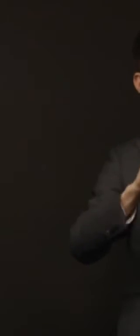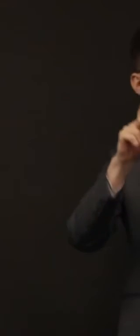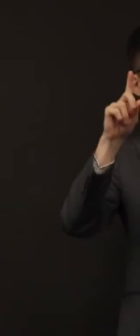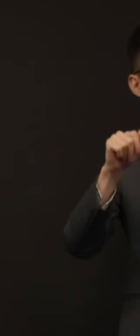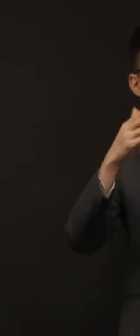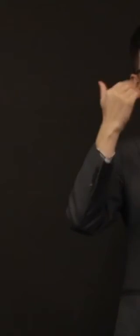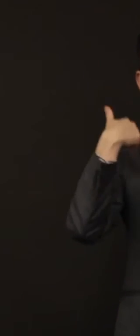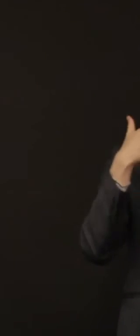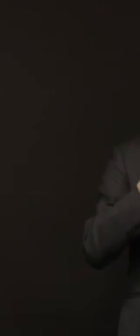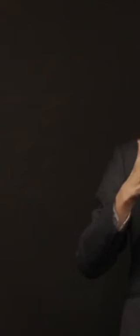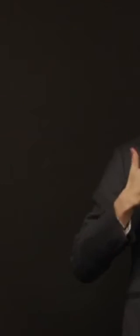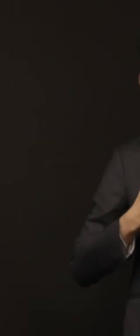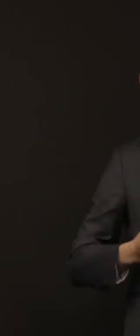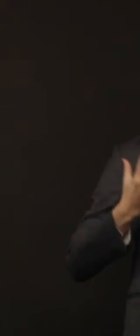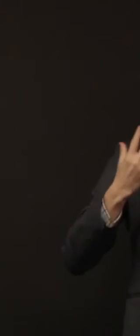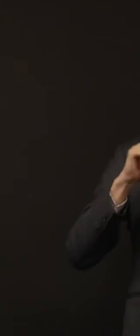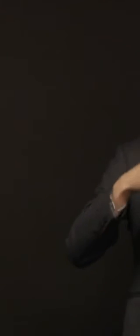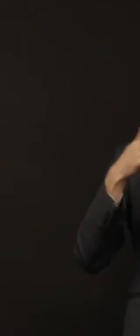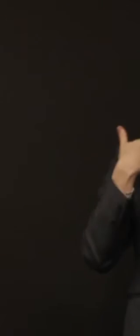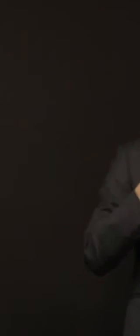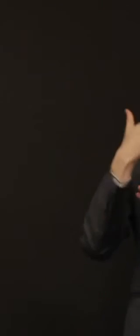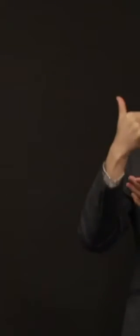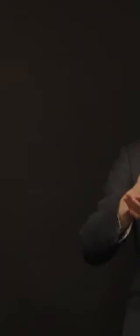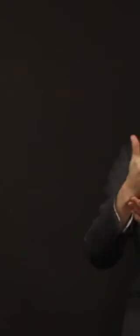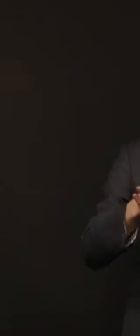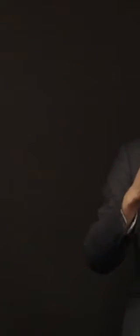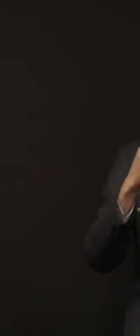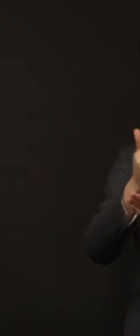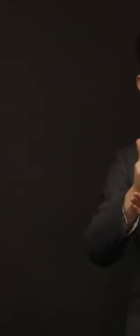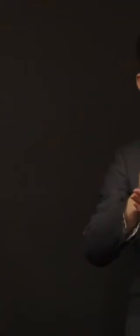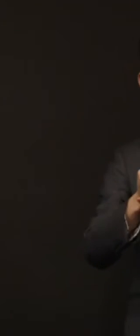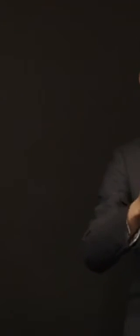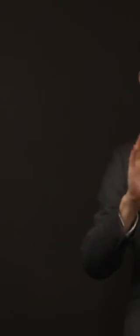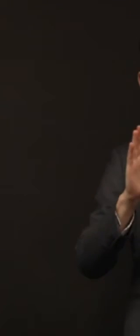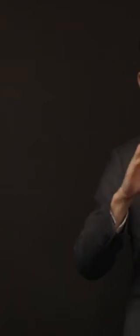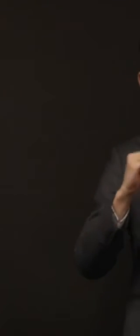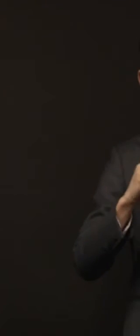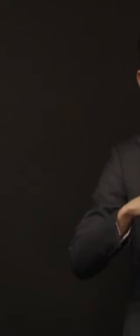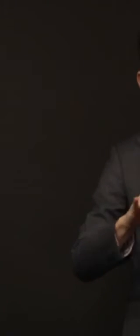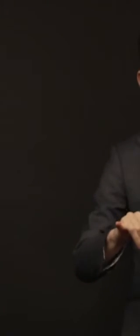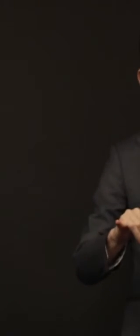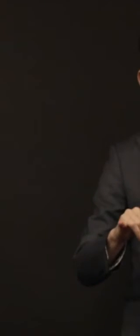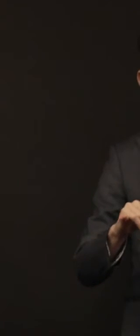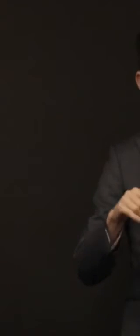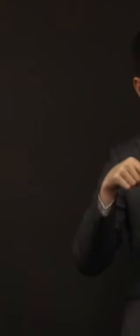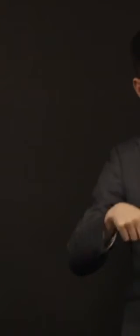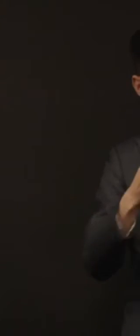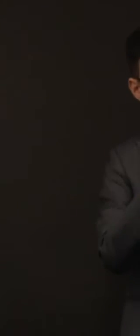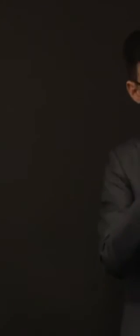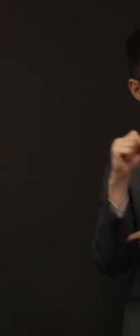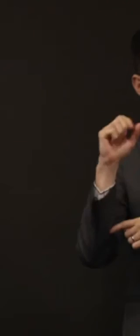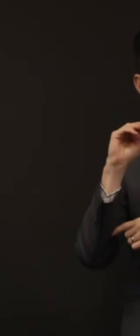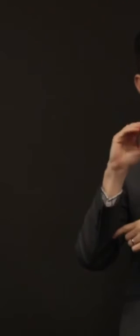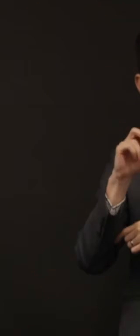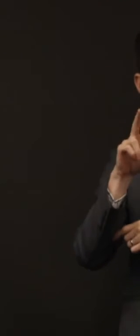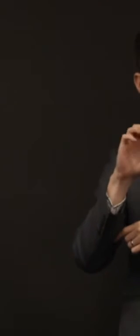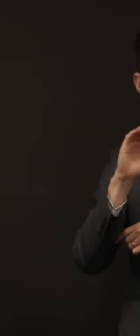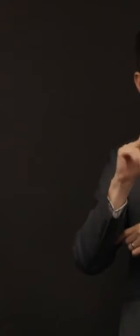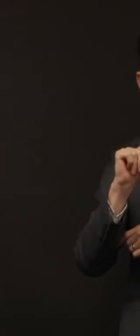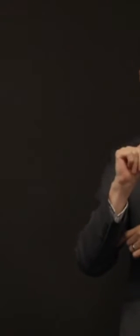because it makes us feel good to do it, or we're doing something good. It's helpful. You know what? It's more than that. It's a movement. The